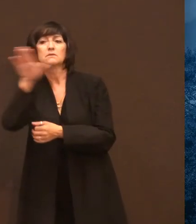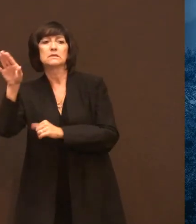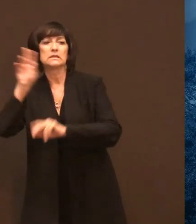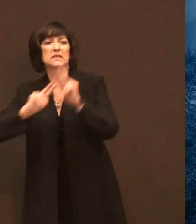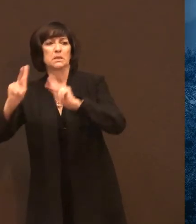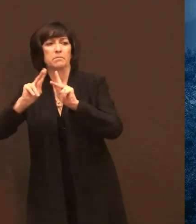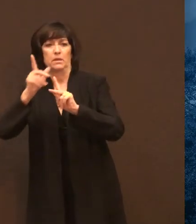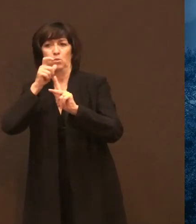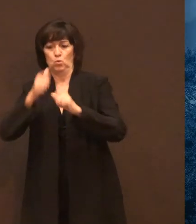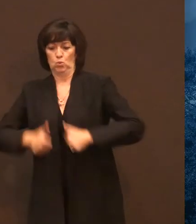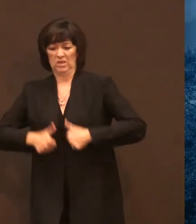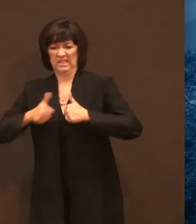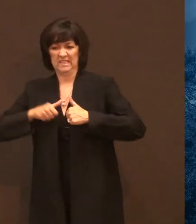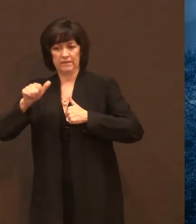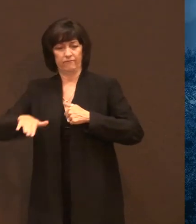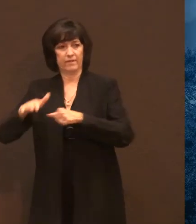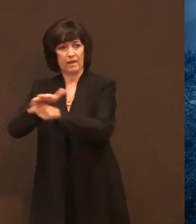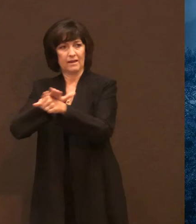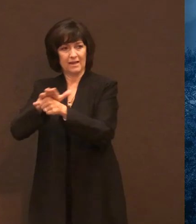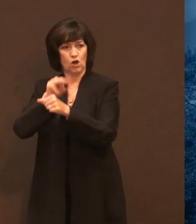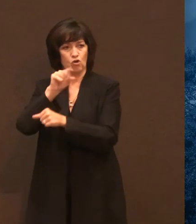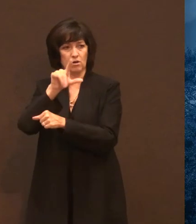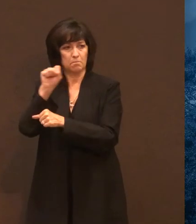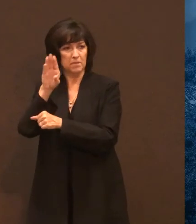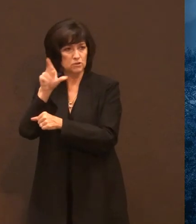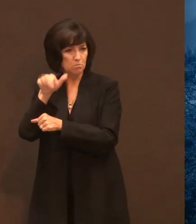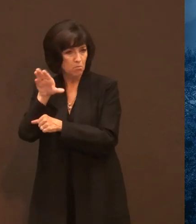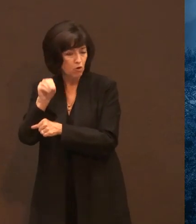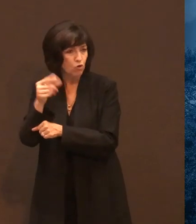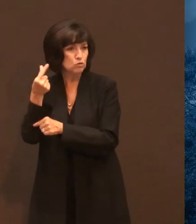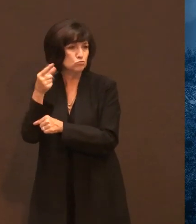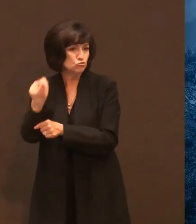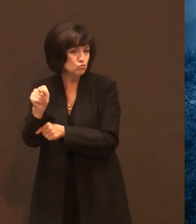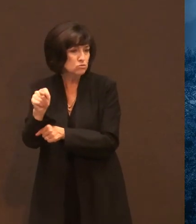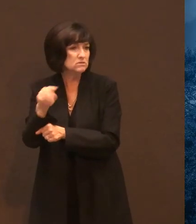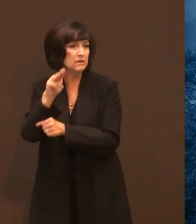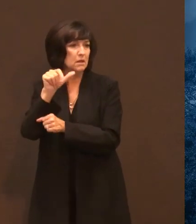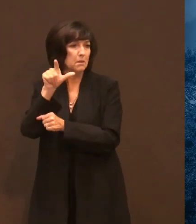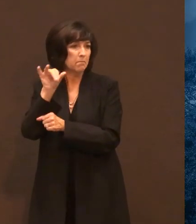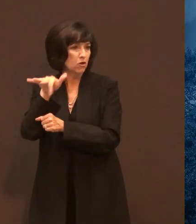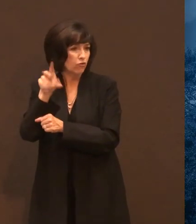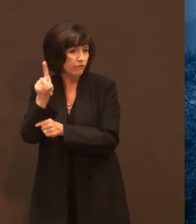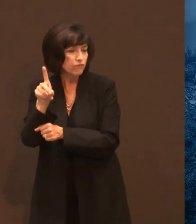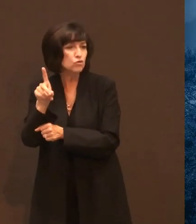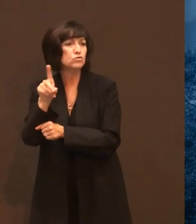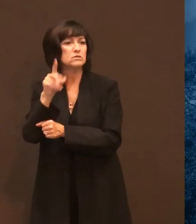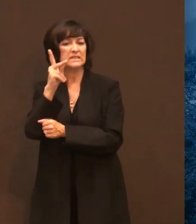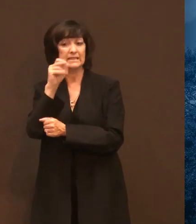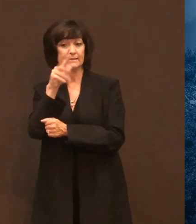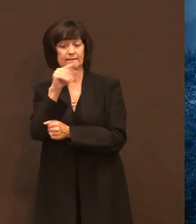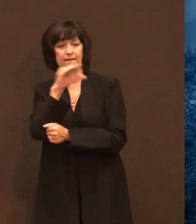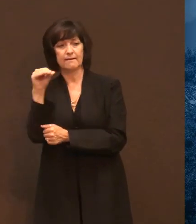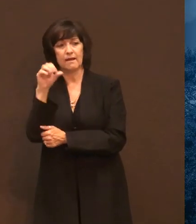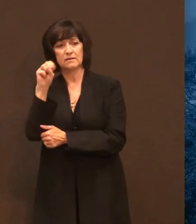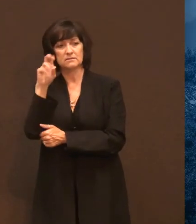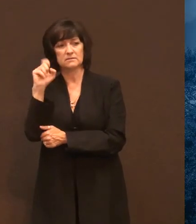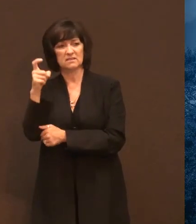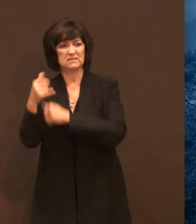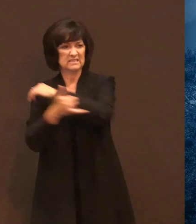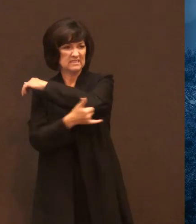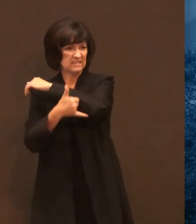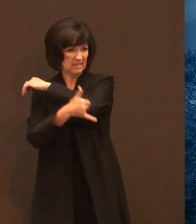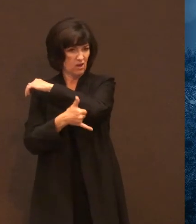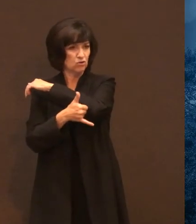in Georgetown and Seaford and Millsboro and Towns, Milford, across Lower Kent and Sussex County. We've tested